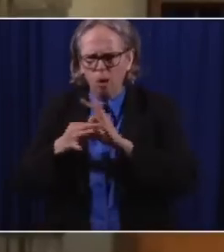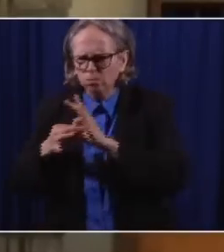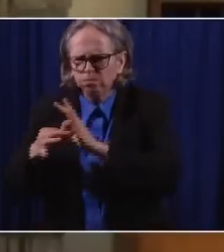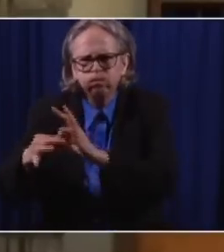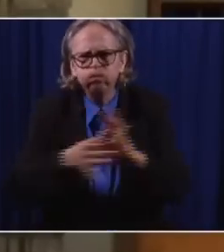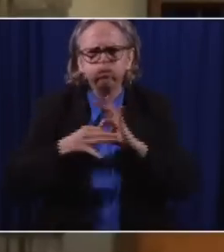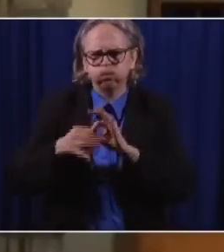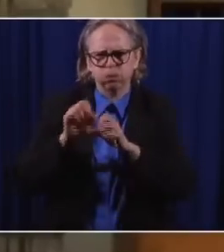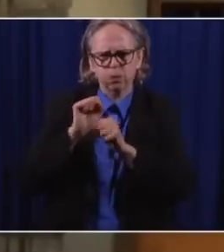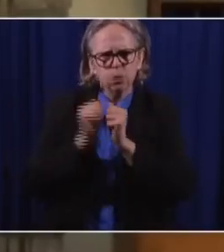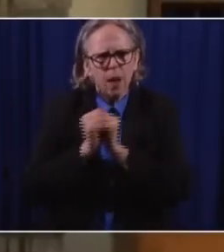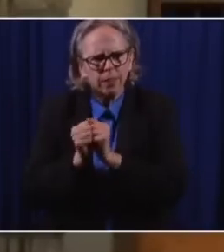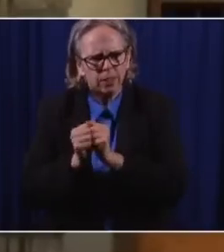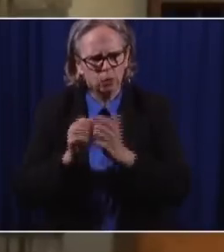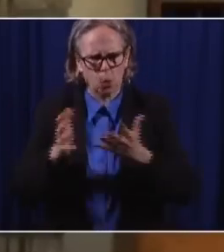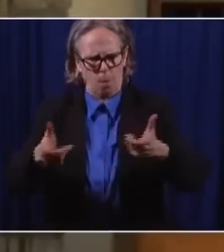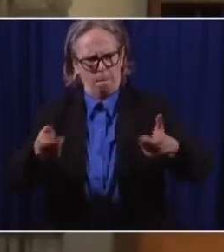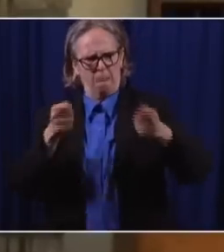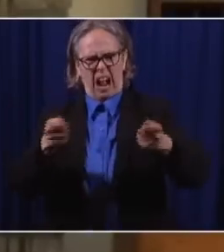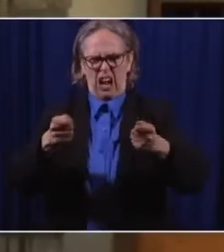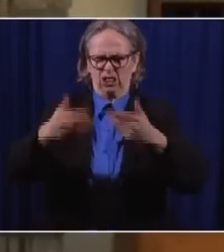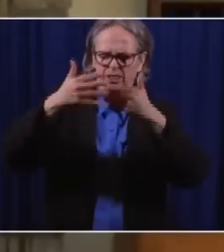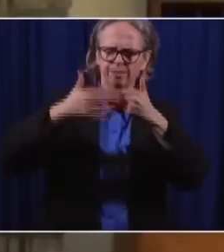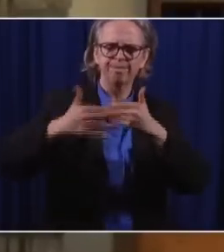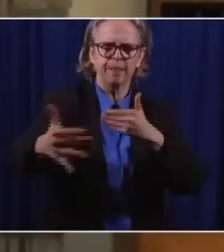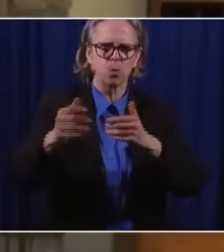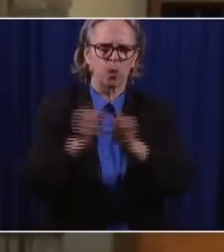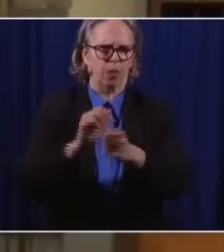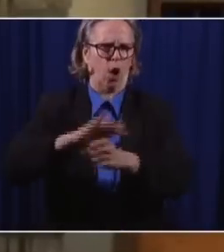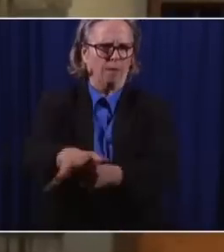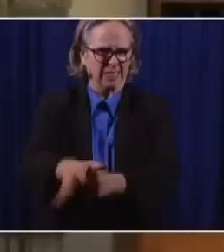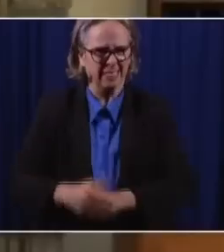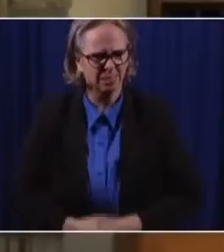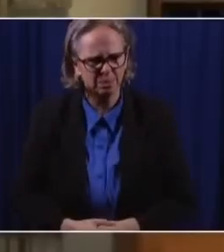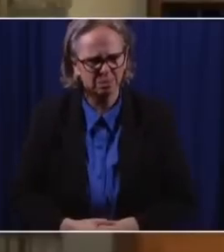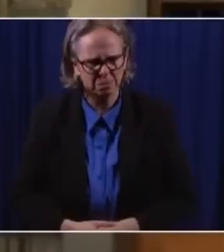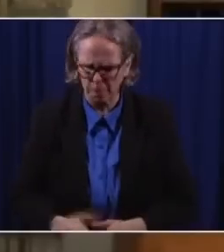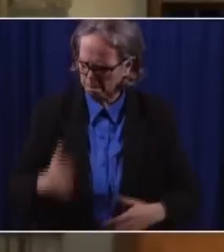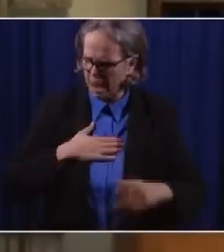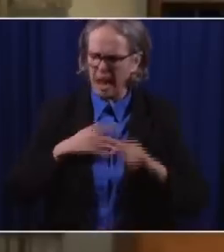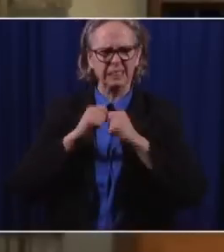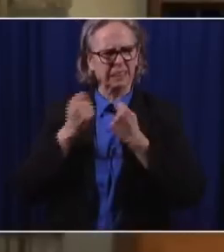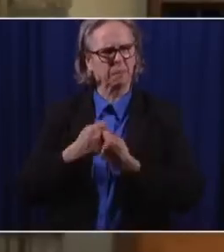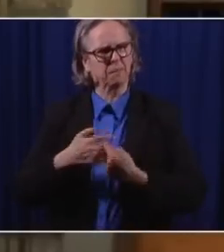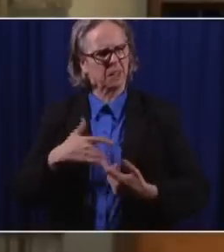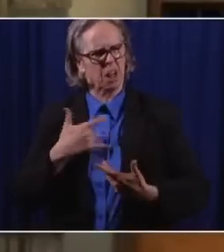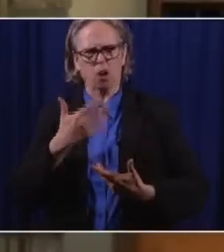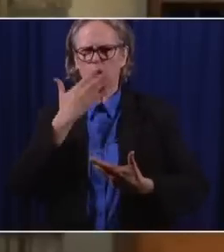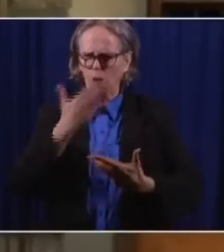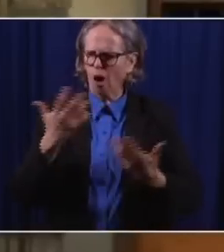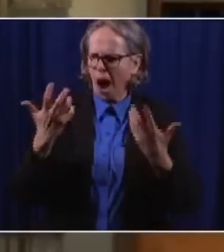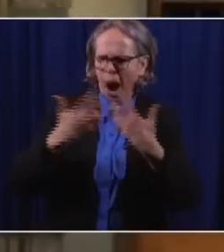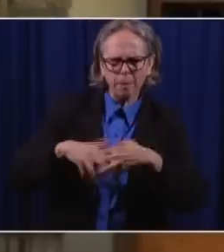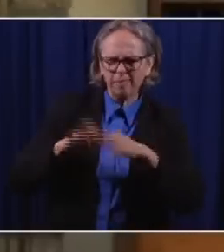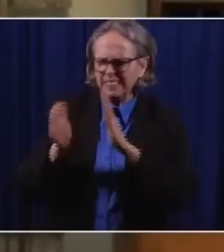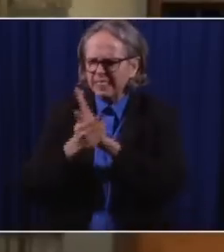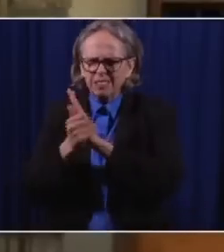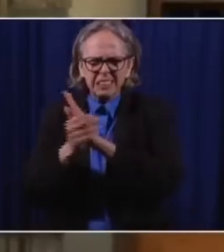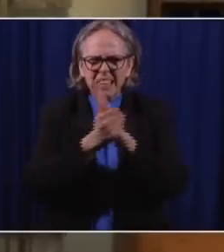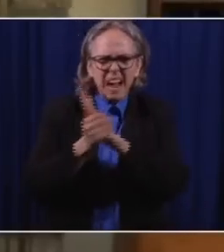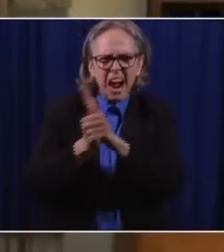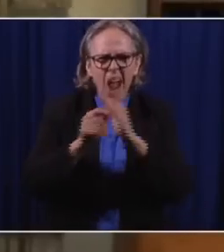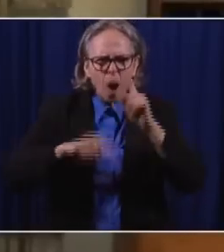going to do going forward. So I think it's a good team. I think it's the right combination. We've